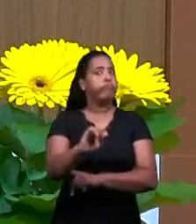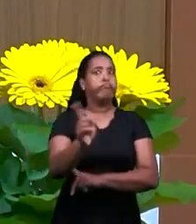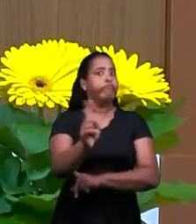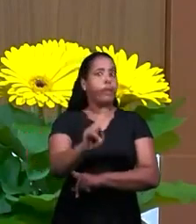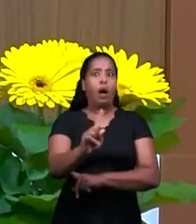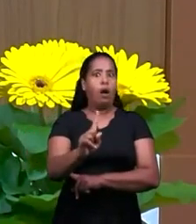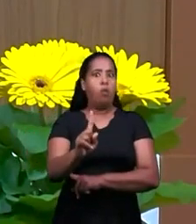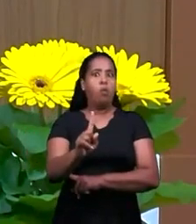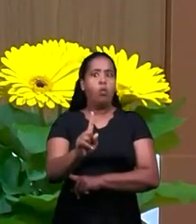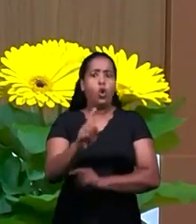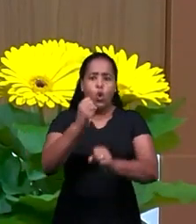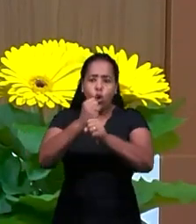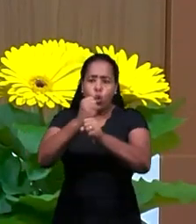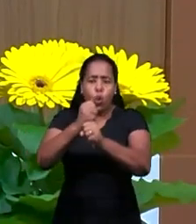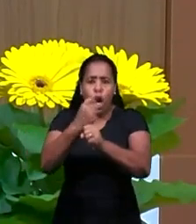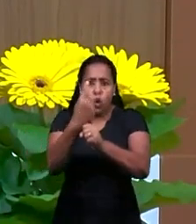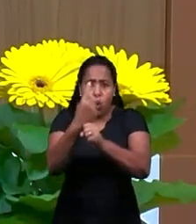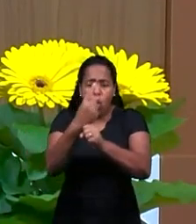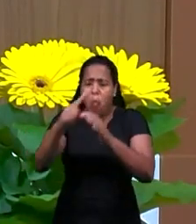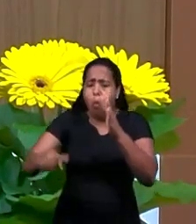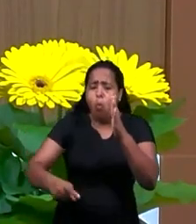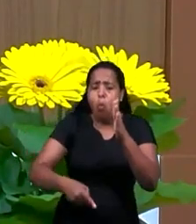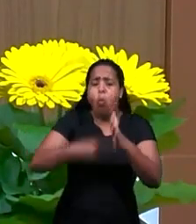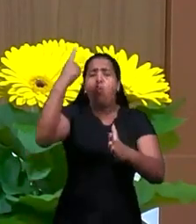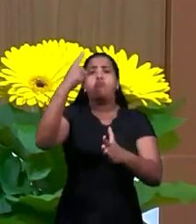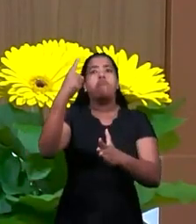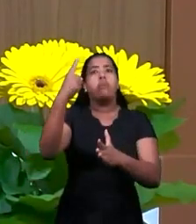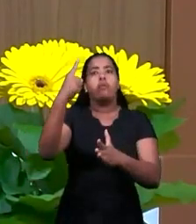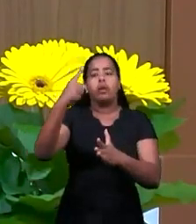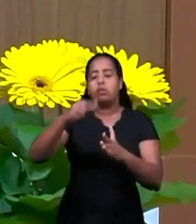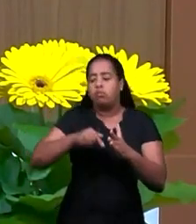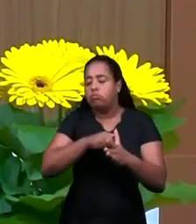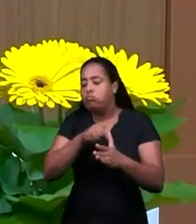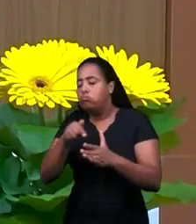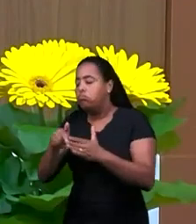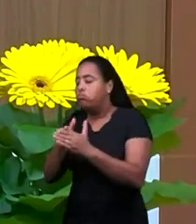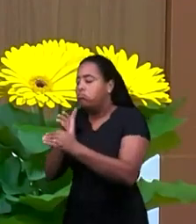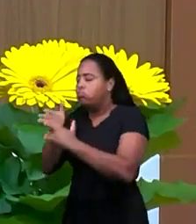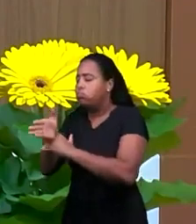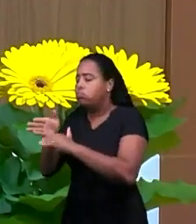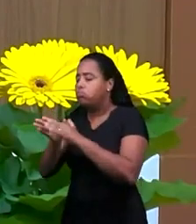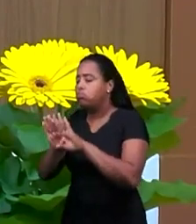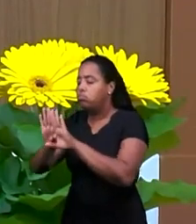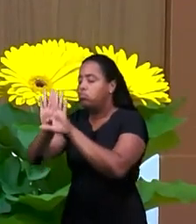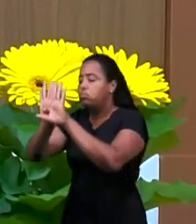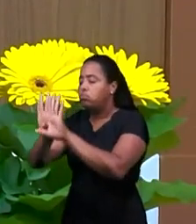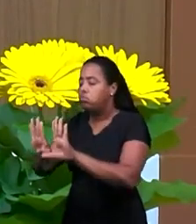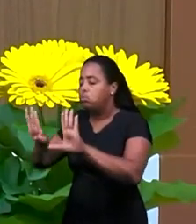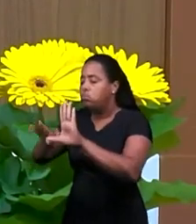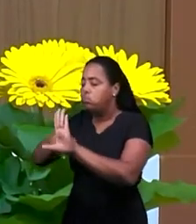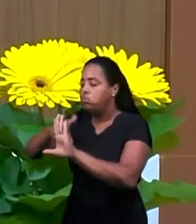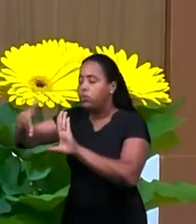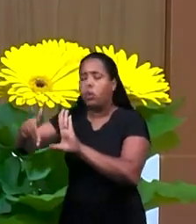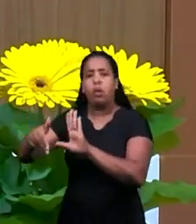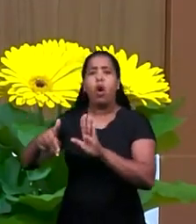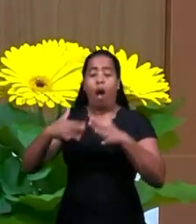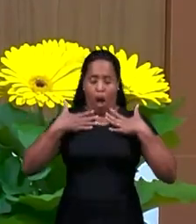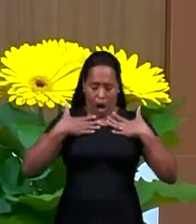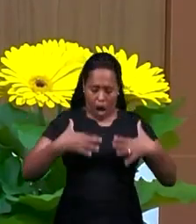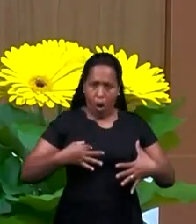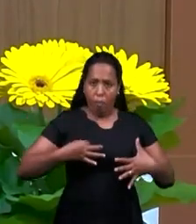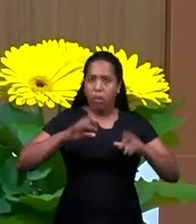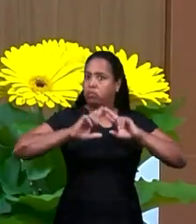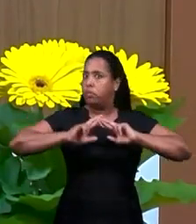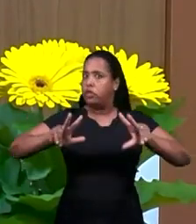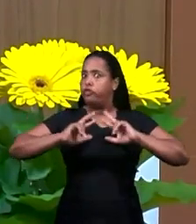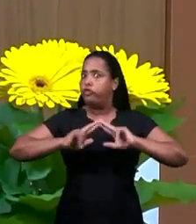only once a year, the high priest could enter. The garments of the high priest were completely different from those of the priests.